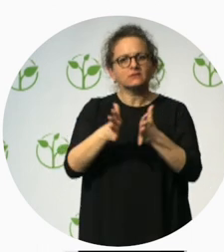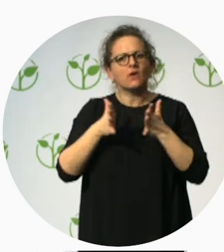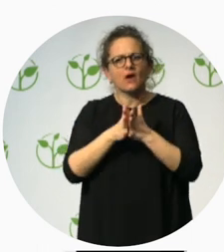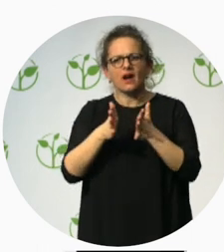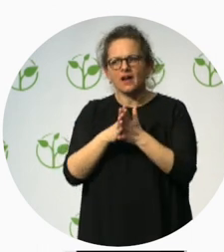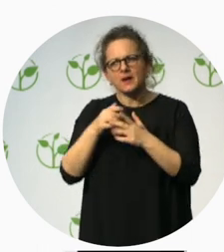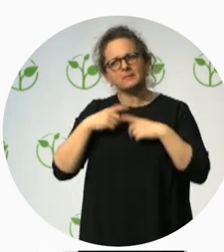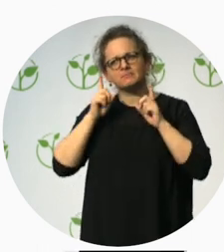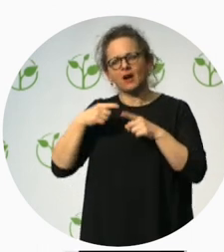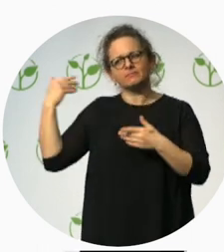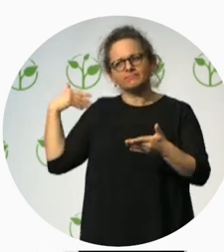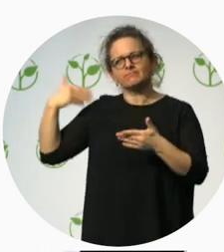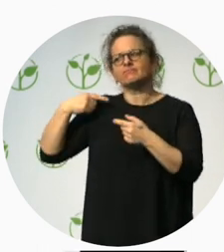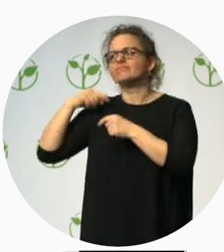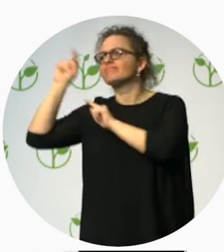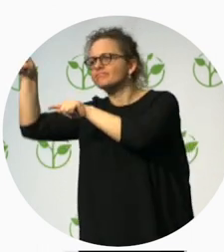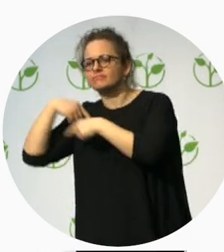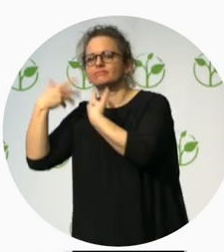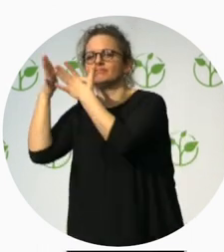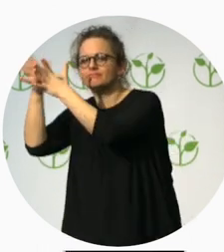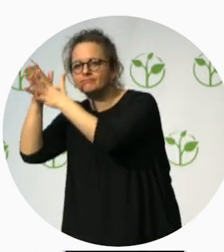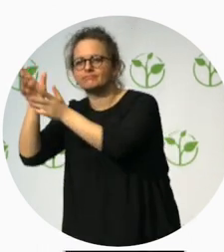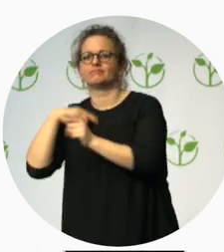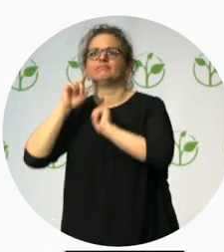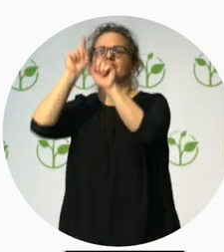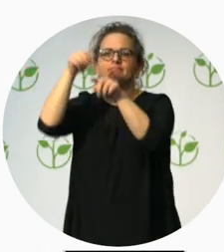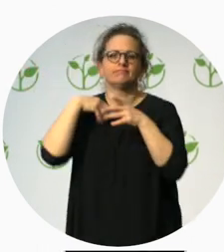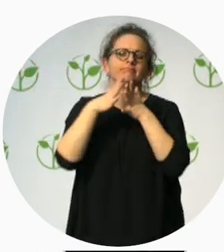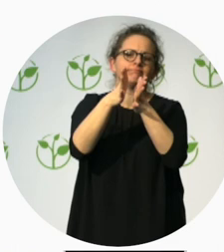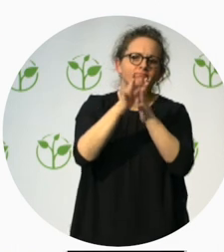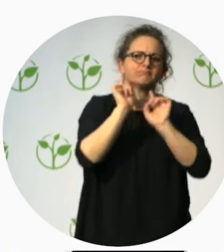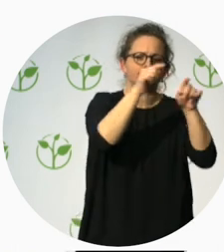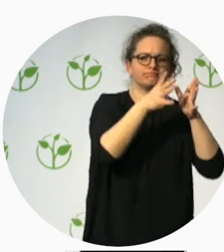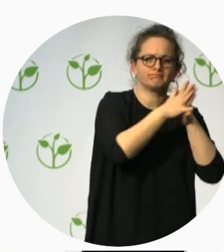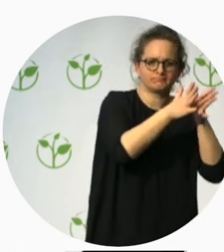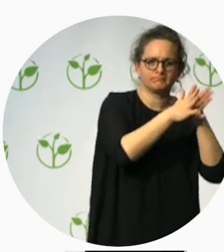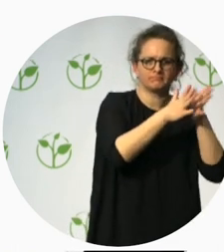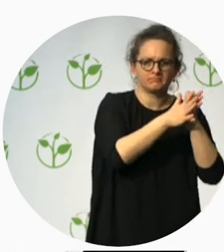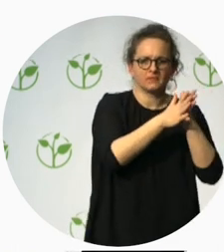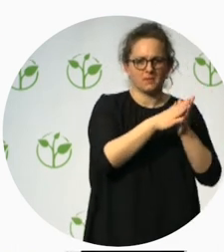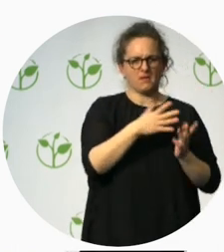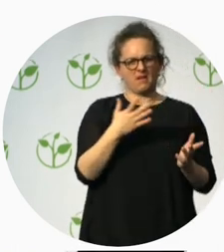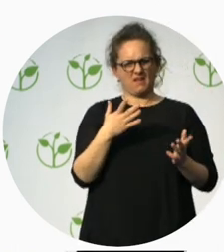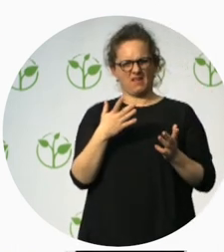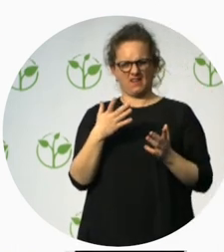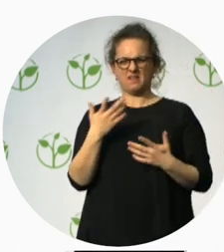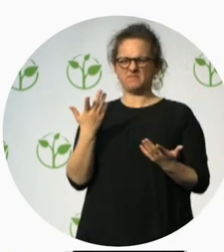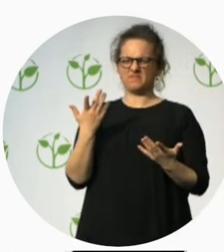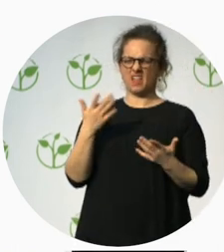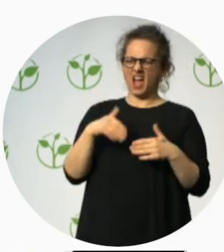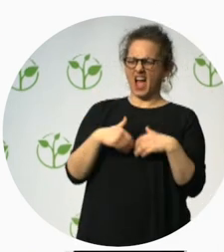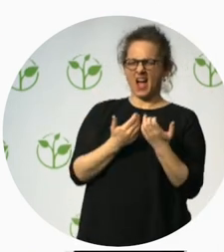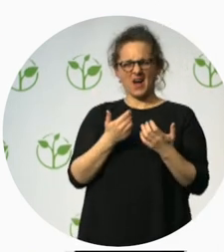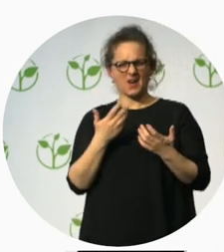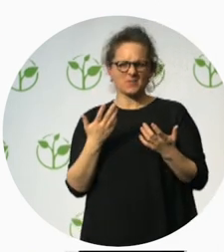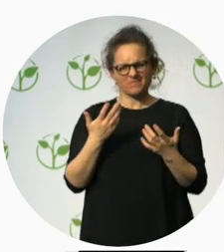is somebody comes into this world that doesn't quite fit, that is somehow different.